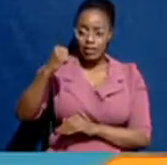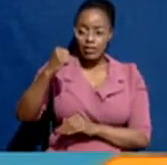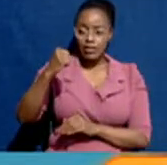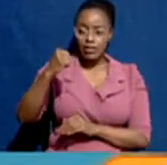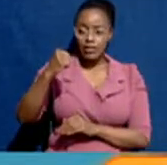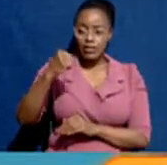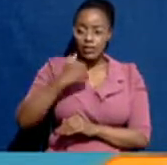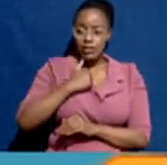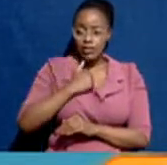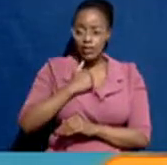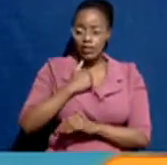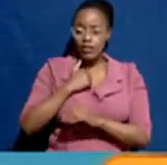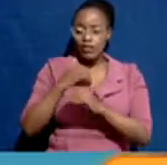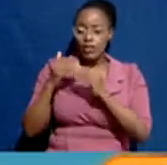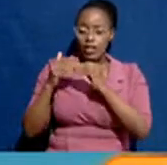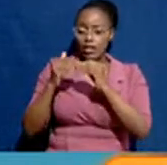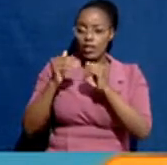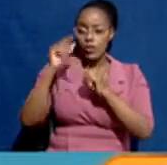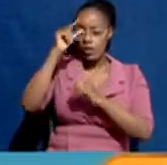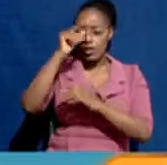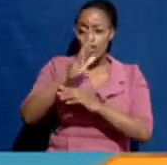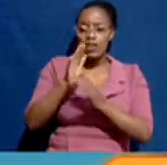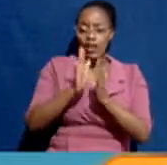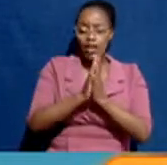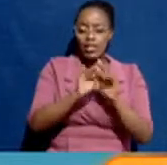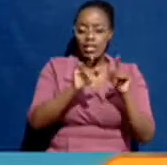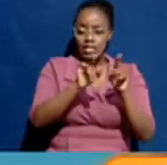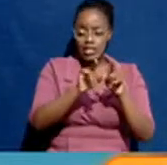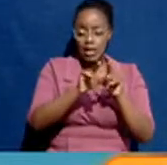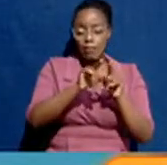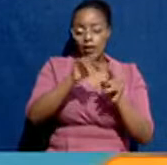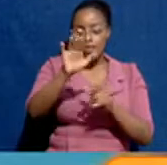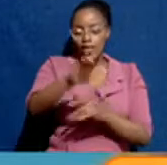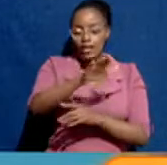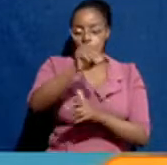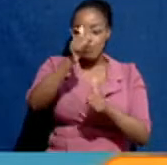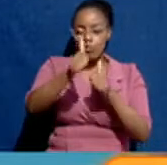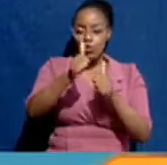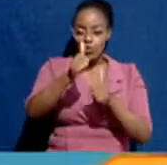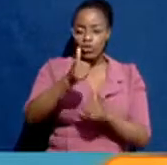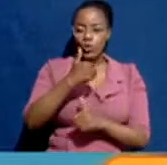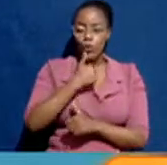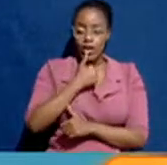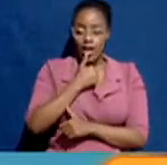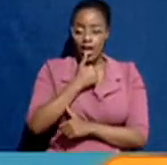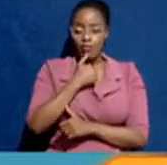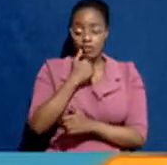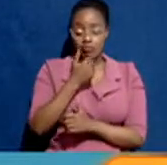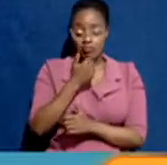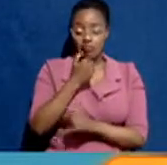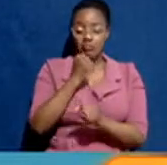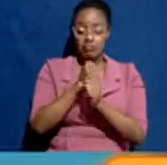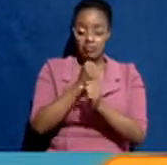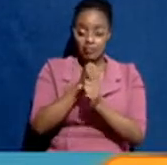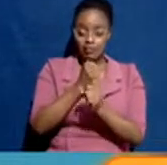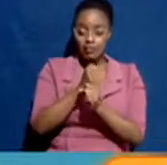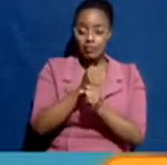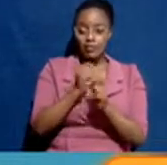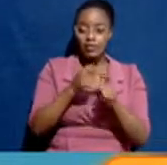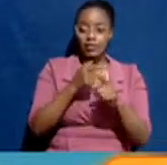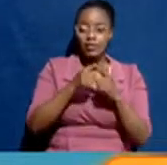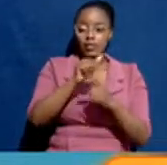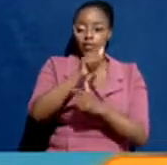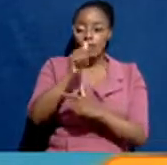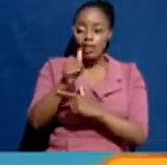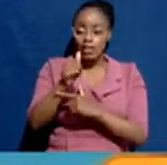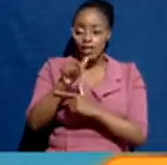executive, which is headed by governors, and the assemblies that are where we are. And then now you move to the